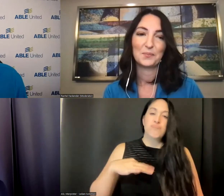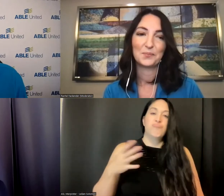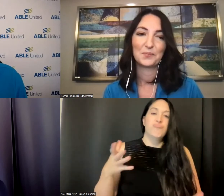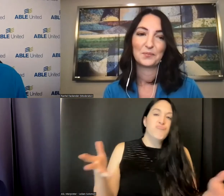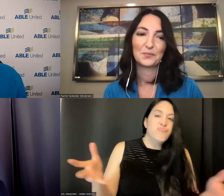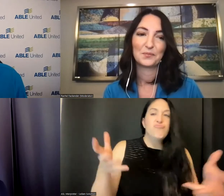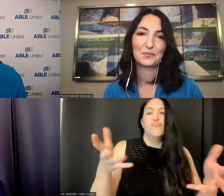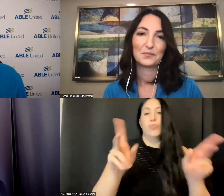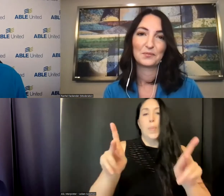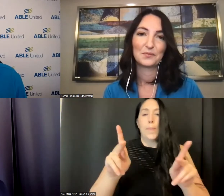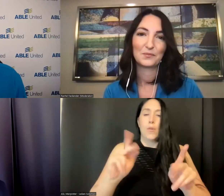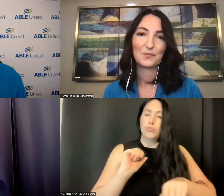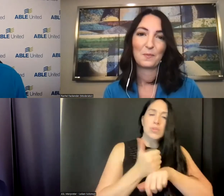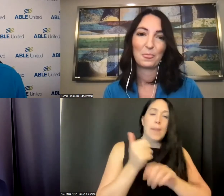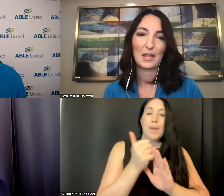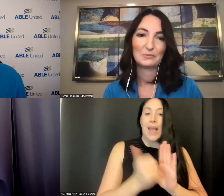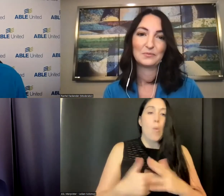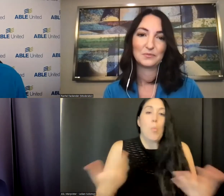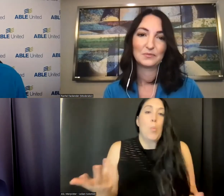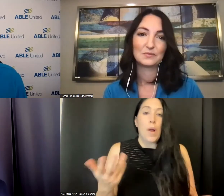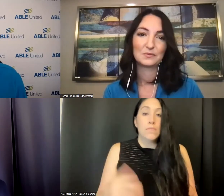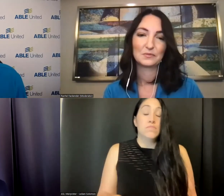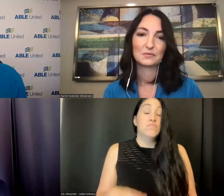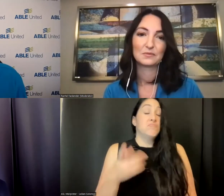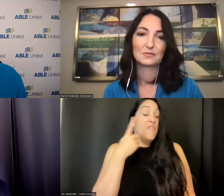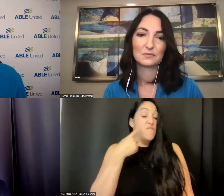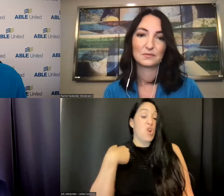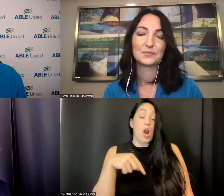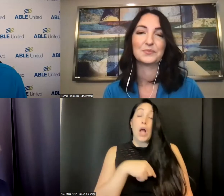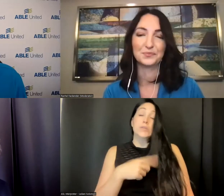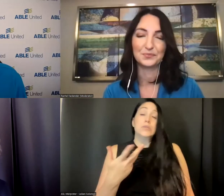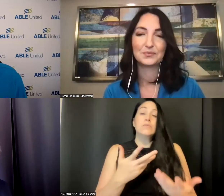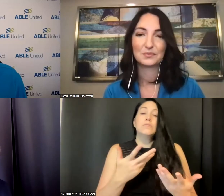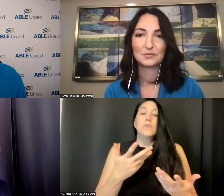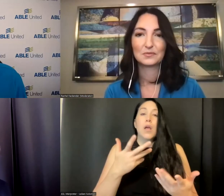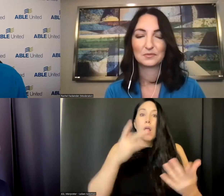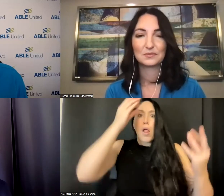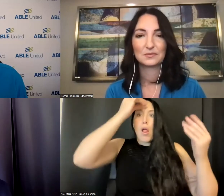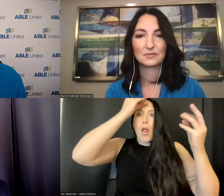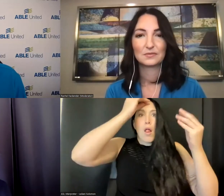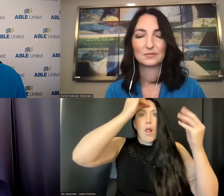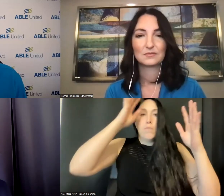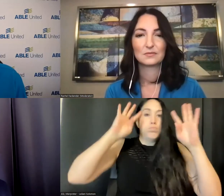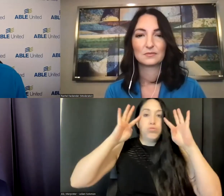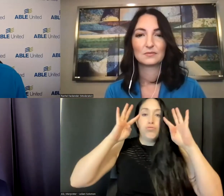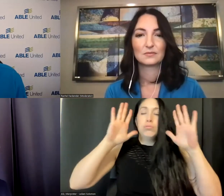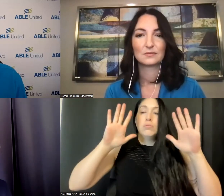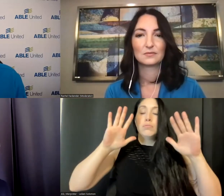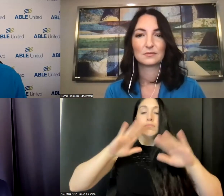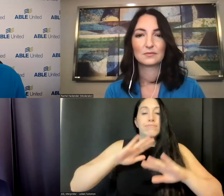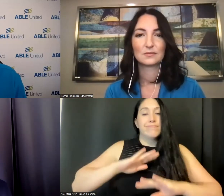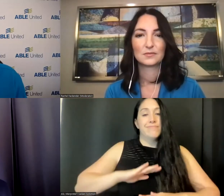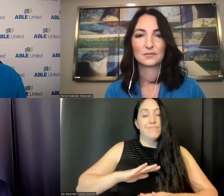opinion? For us, it was absolutely that peace of mind that we could start saving